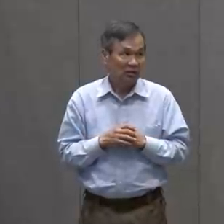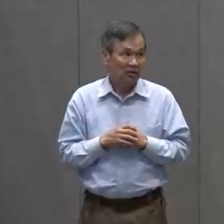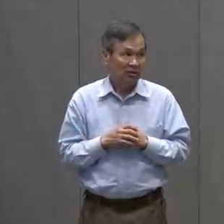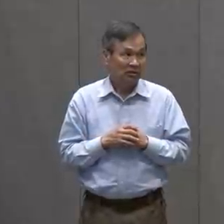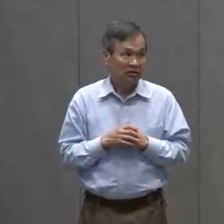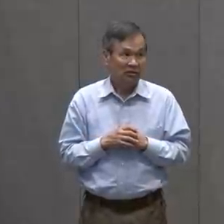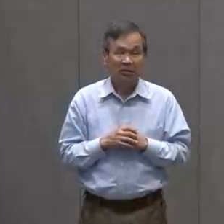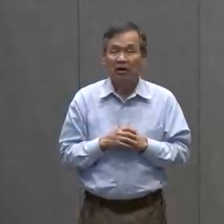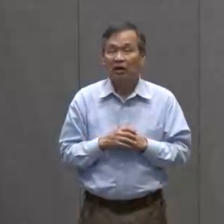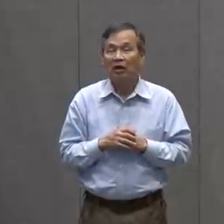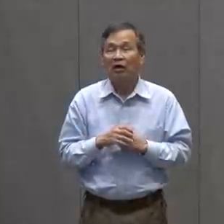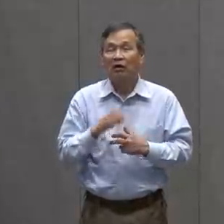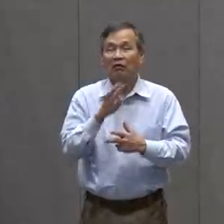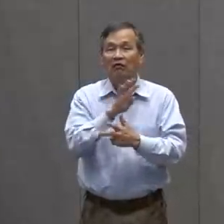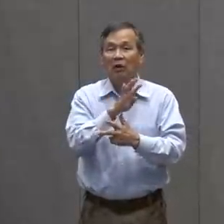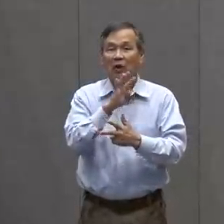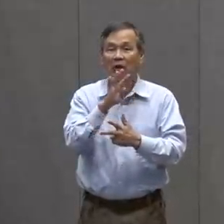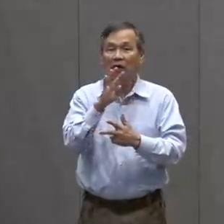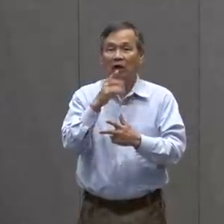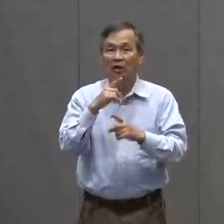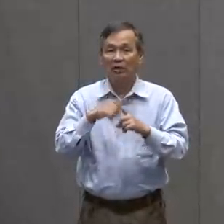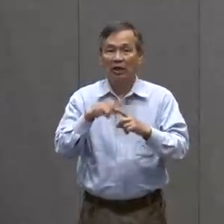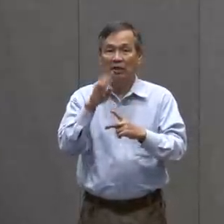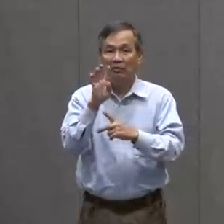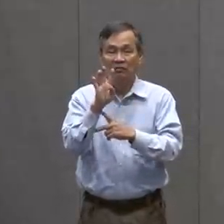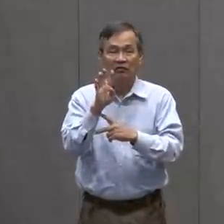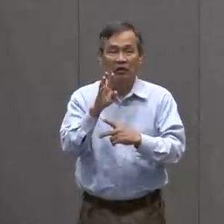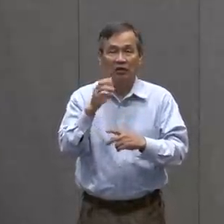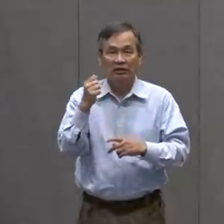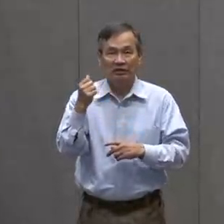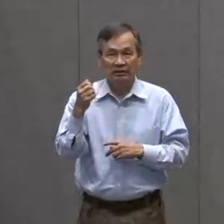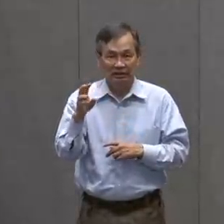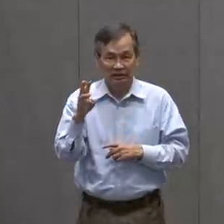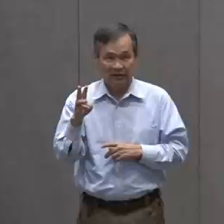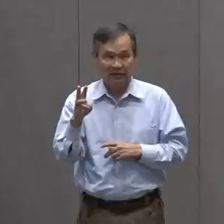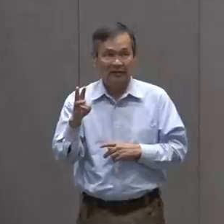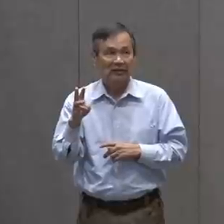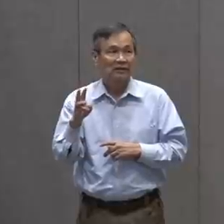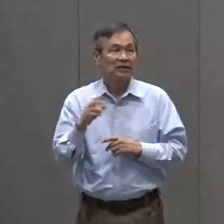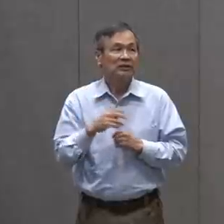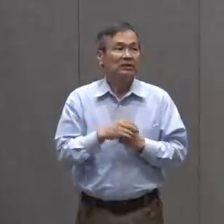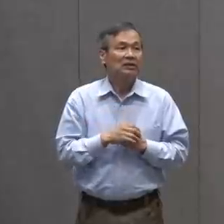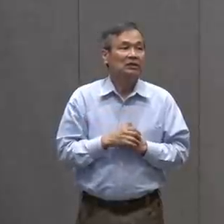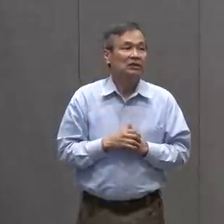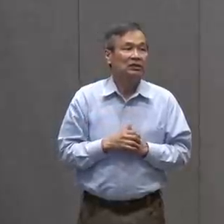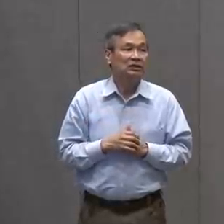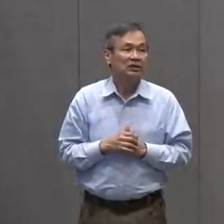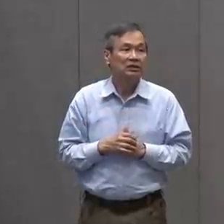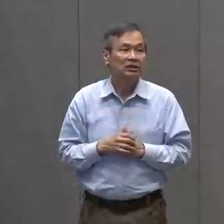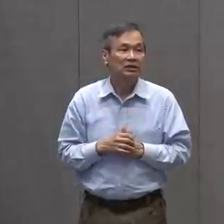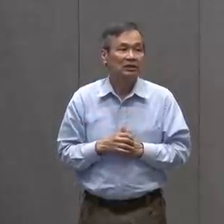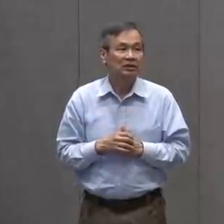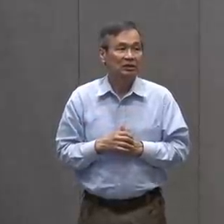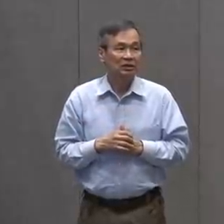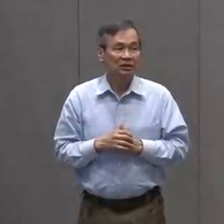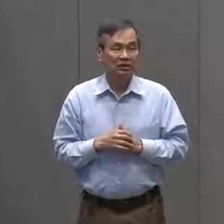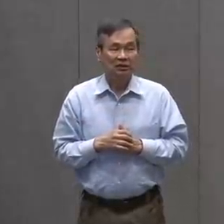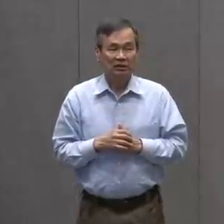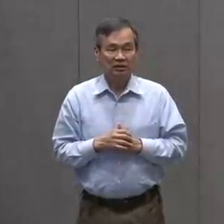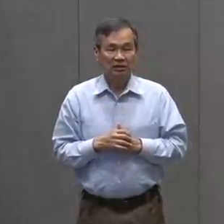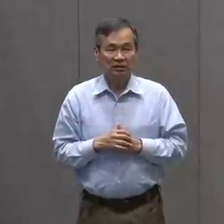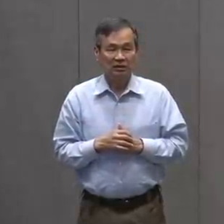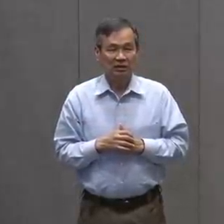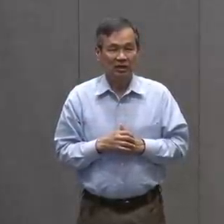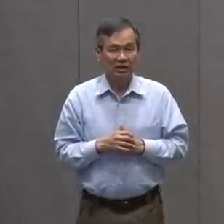do 4 times 4. That would make it like a square number. So 4 times 4 is 16. I could